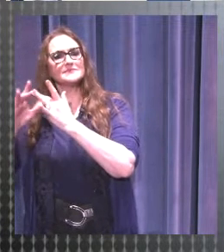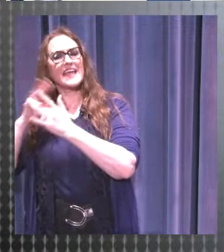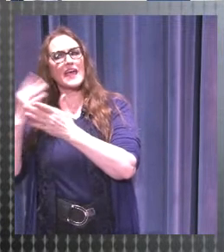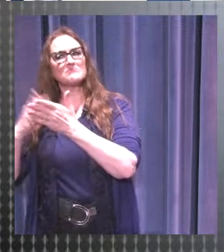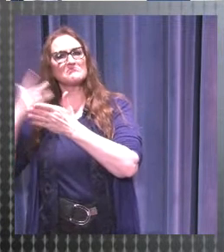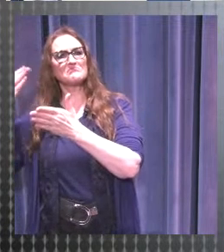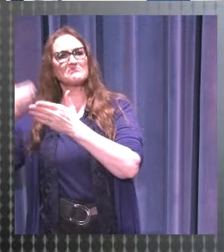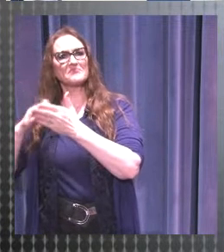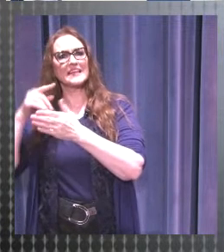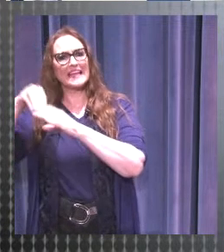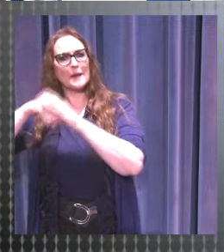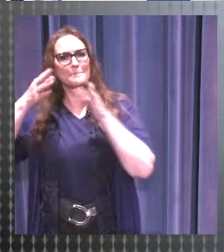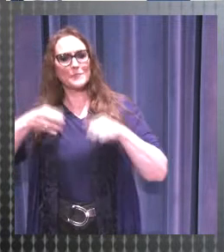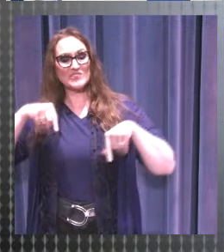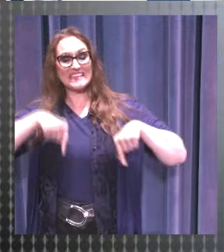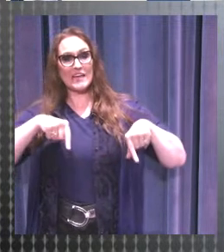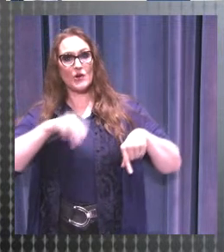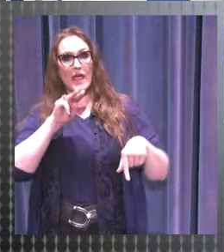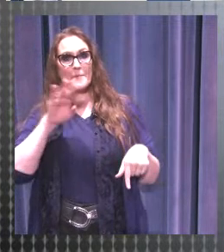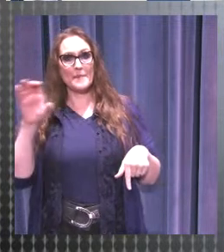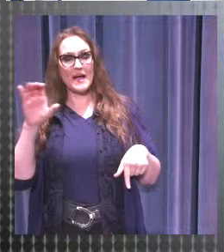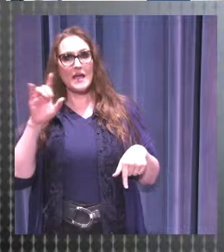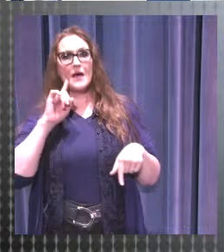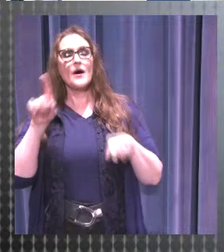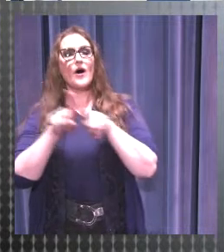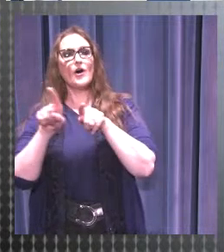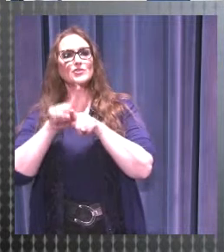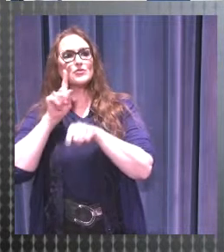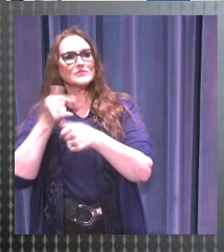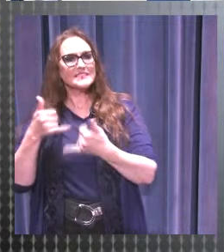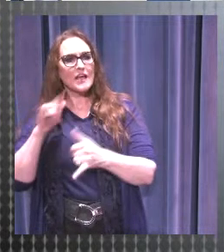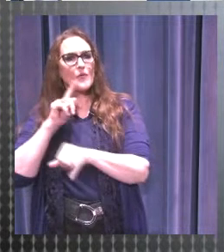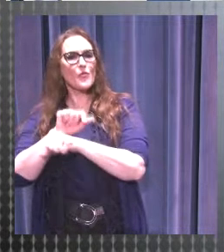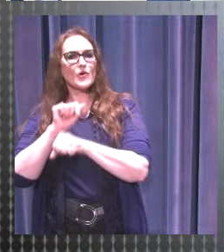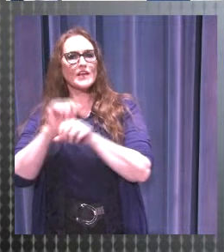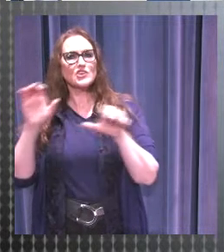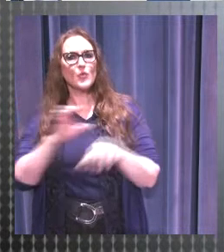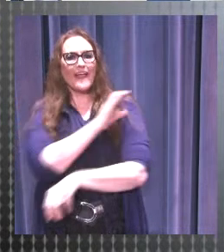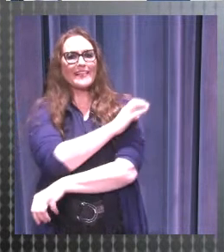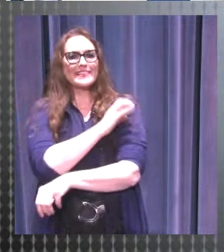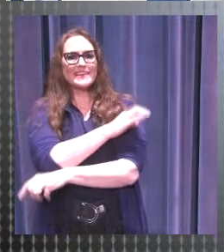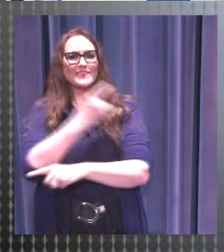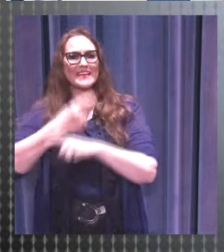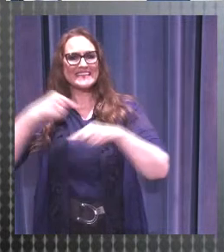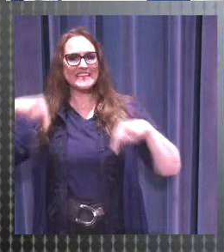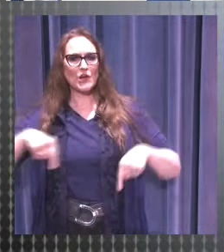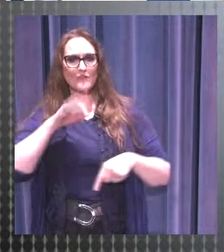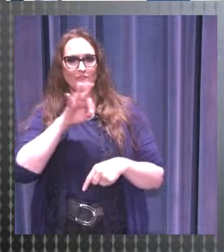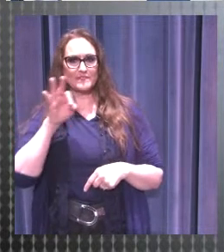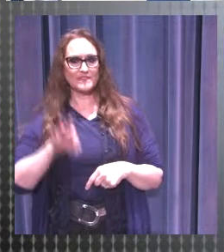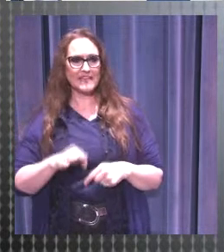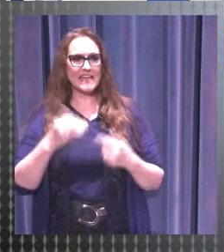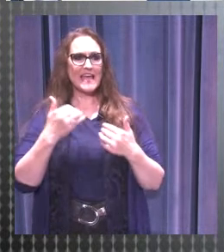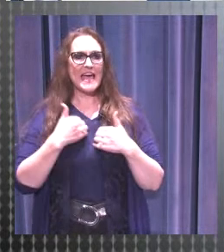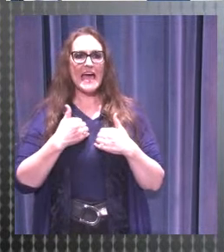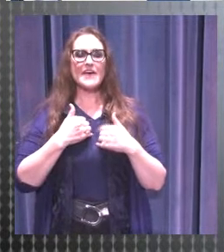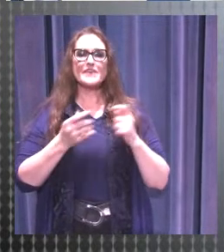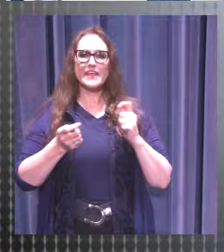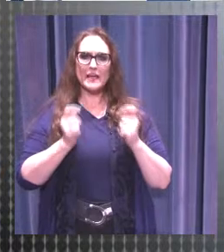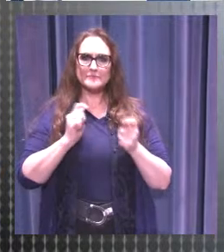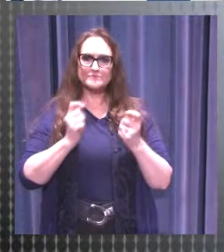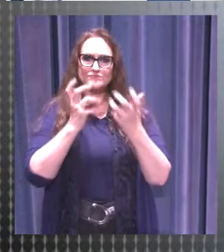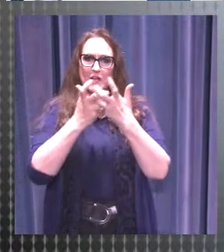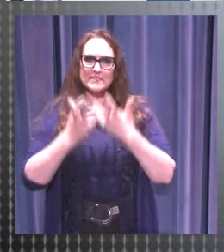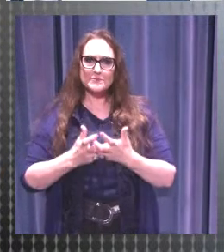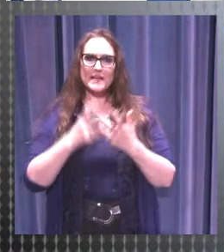right here at Mott. Additionally, they will still be working and doing clinical days right here in Flint. Having a customized study area